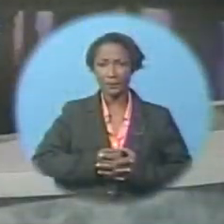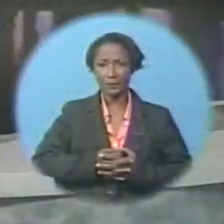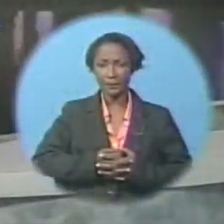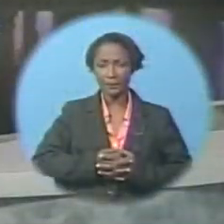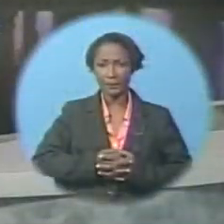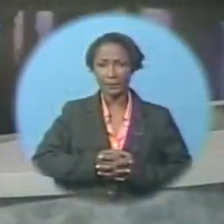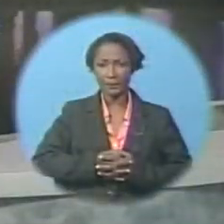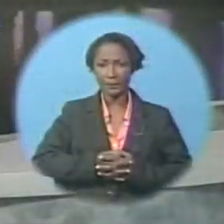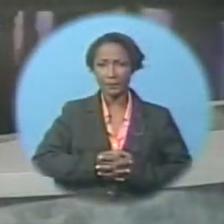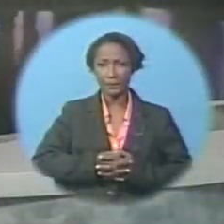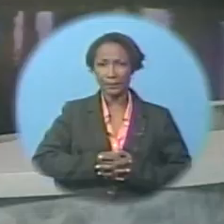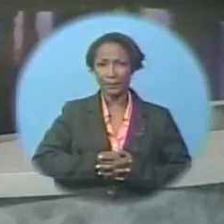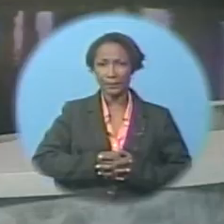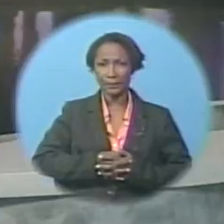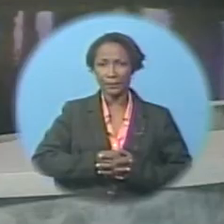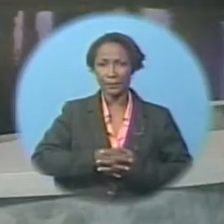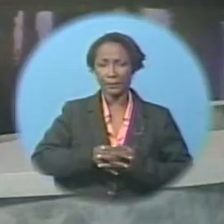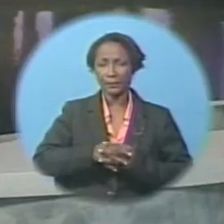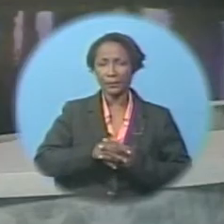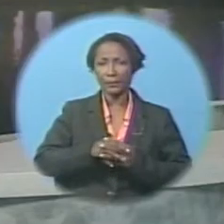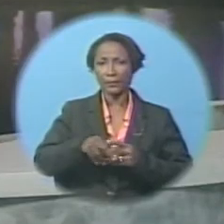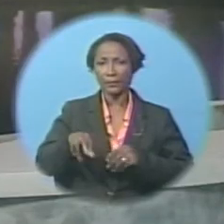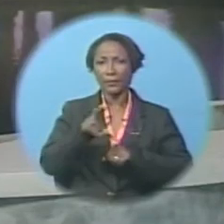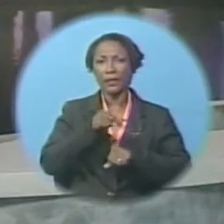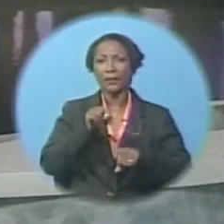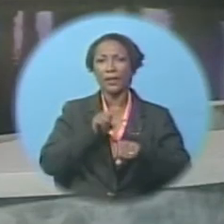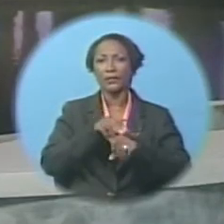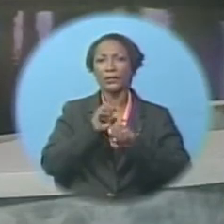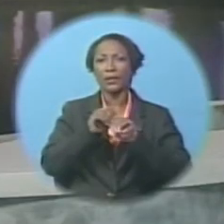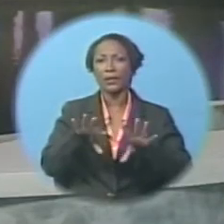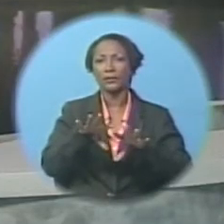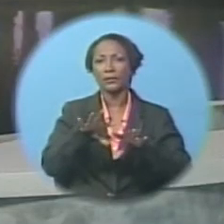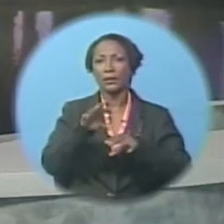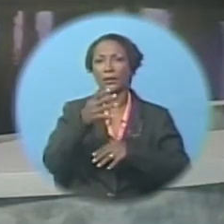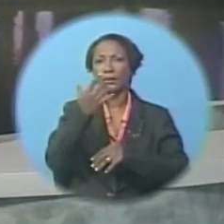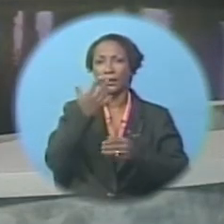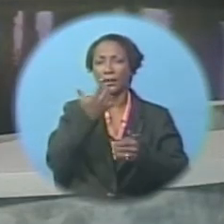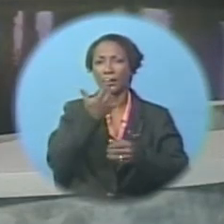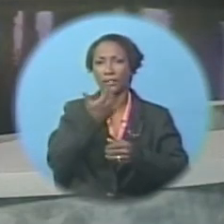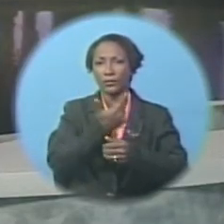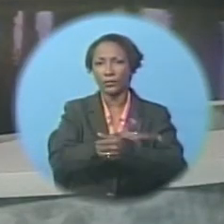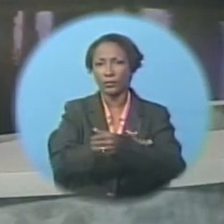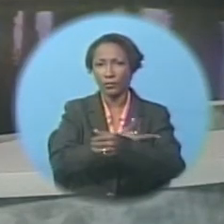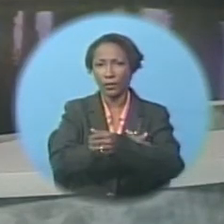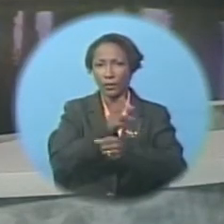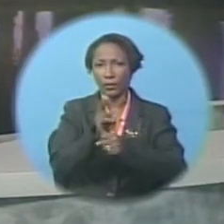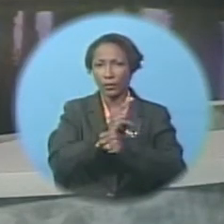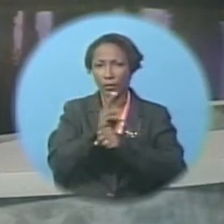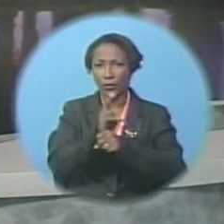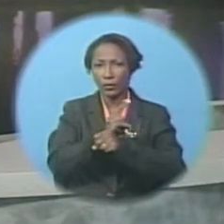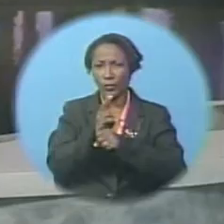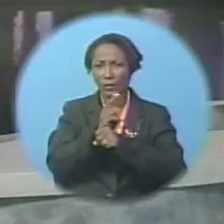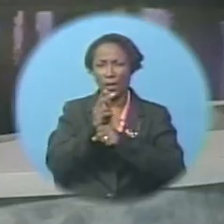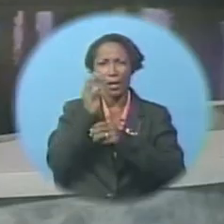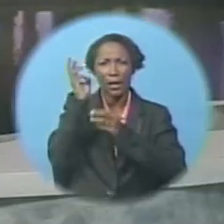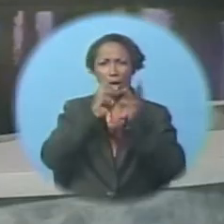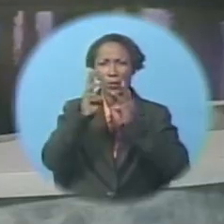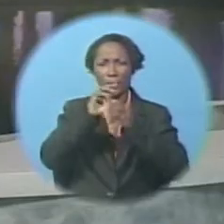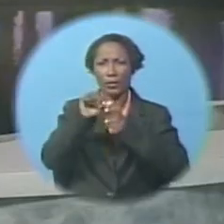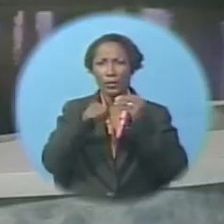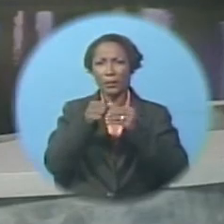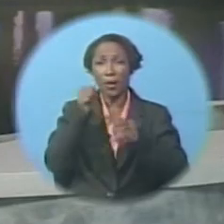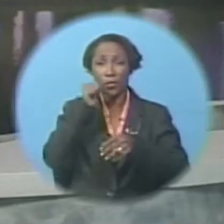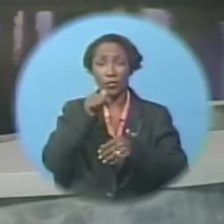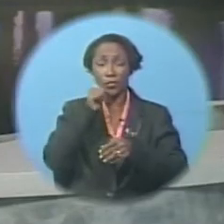also unsuccessful. The National Council on Substance Abuse is concerned about drug use by girls. According